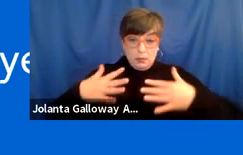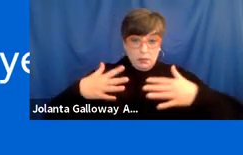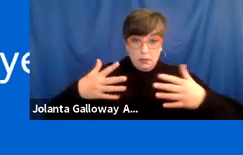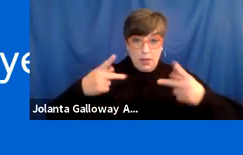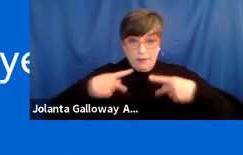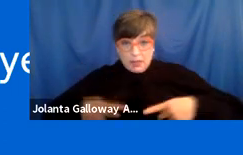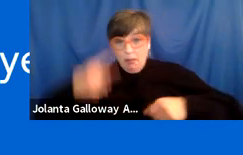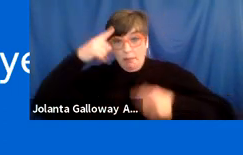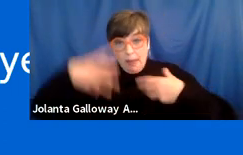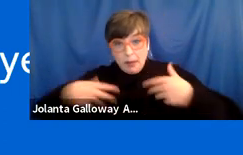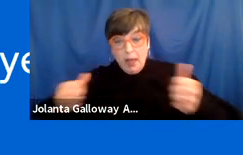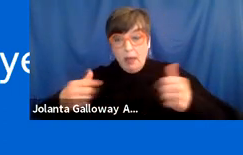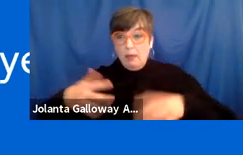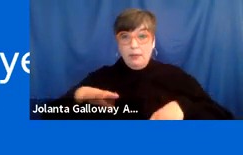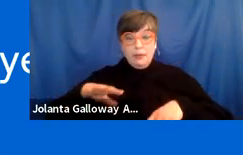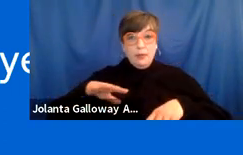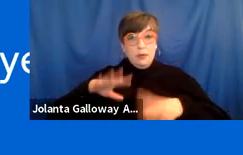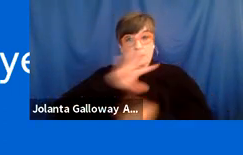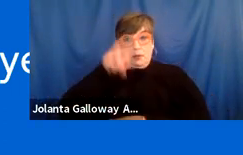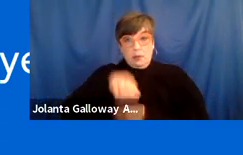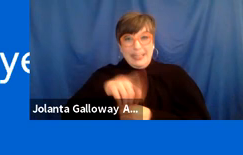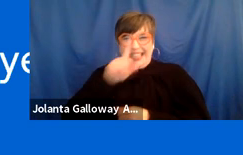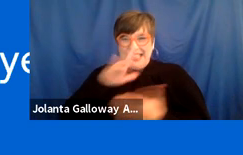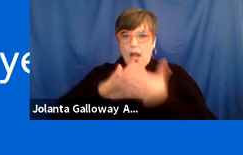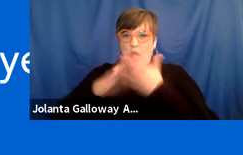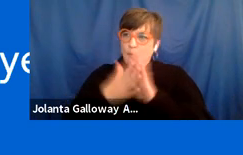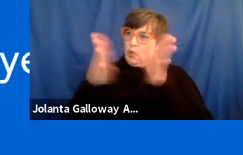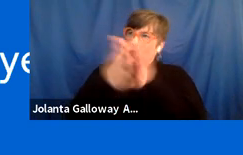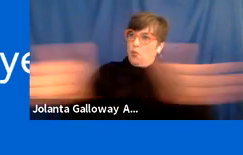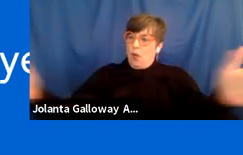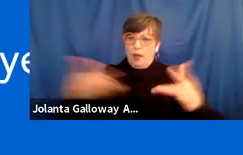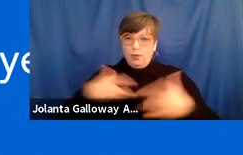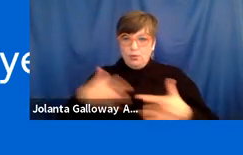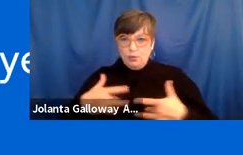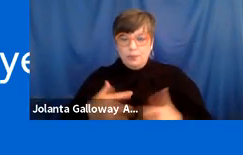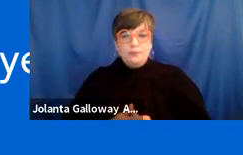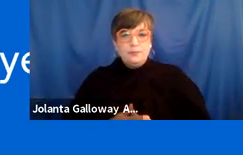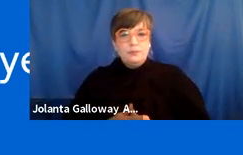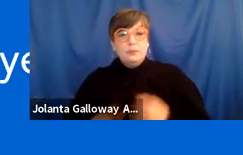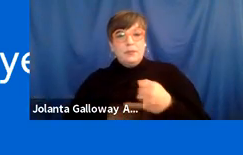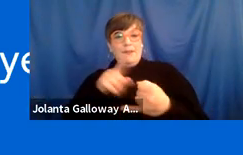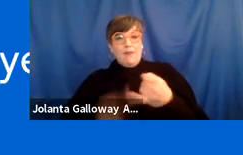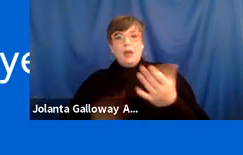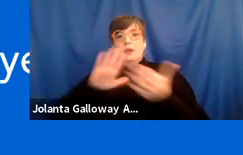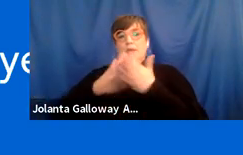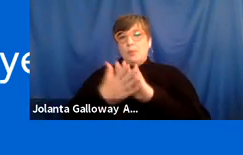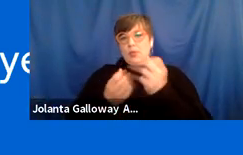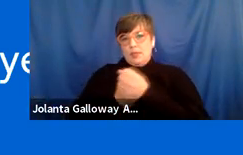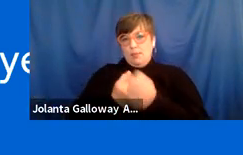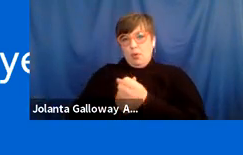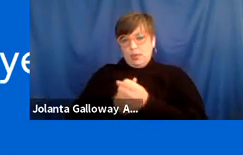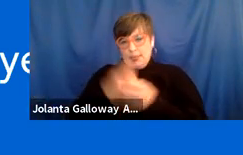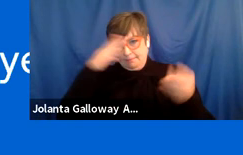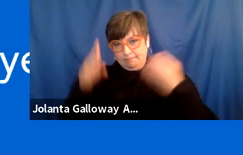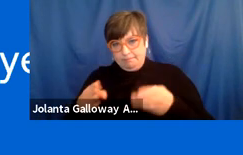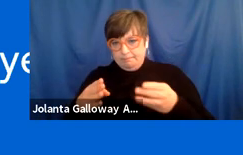mental health and physical health is a community-wide concern. And finally, we're focused on community supports in